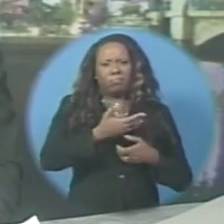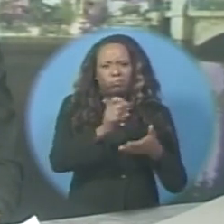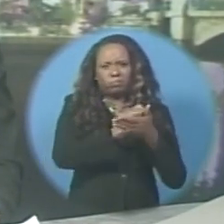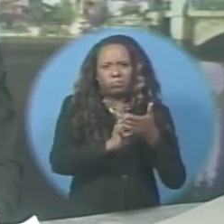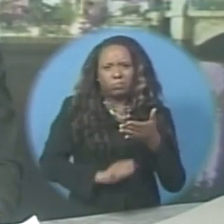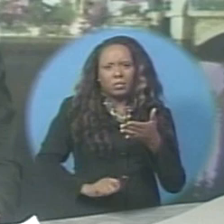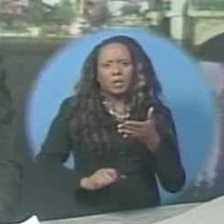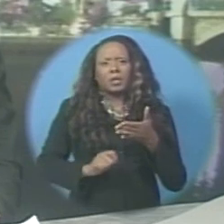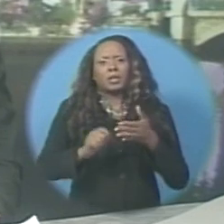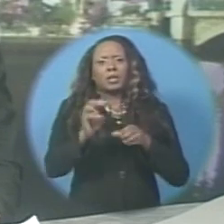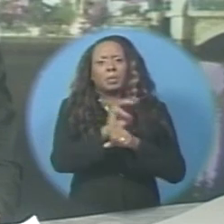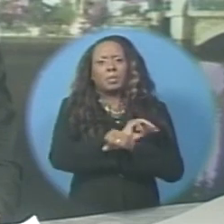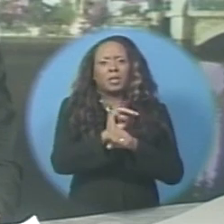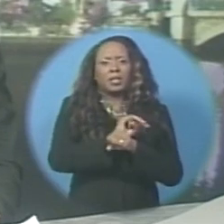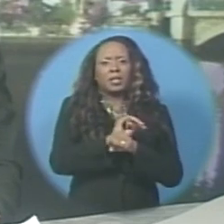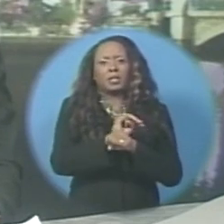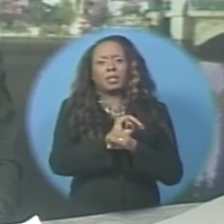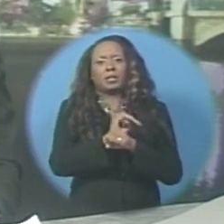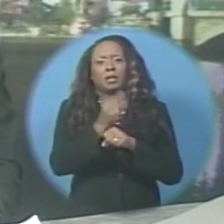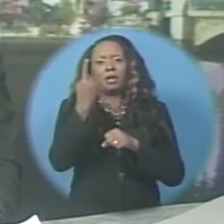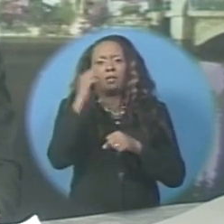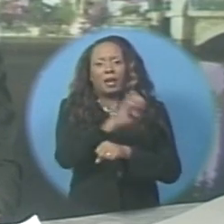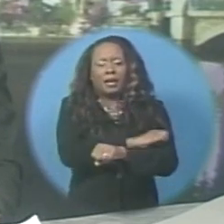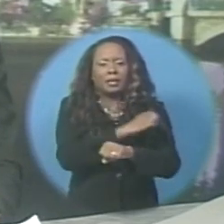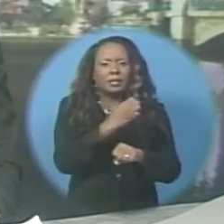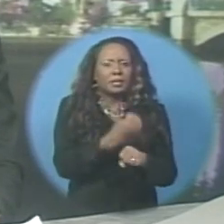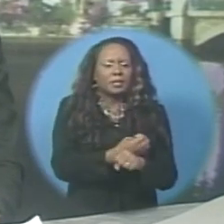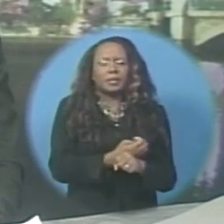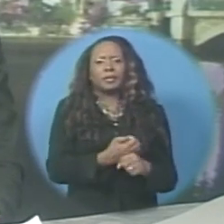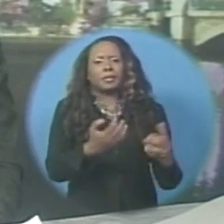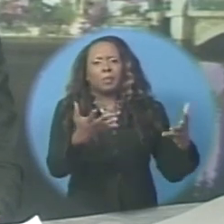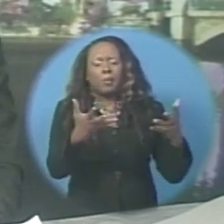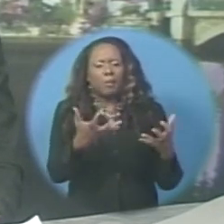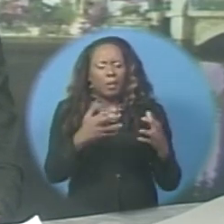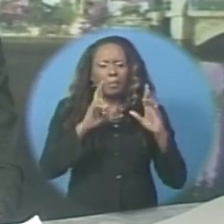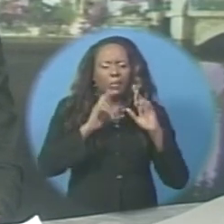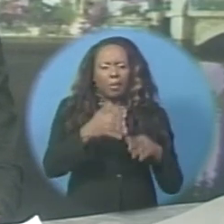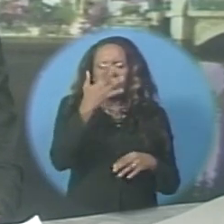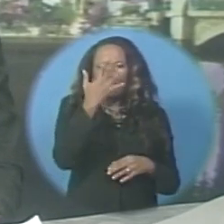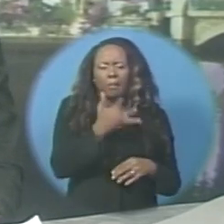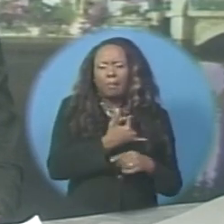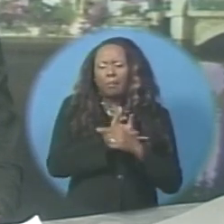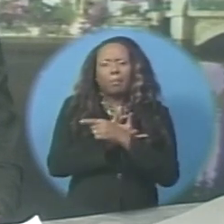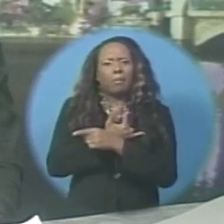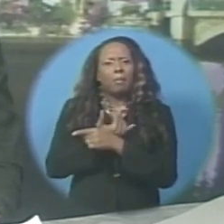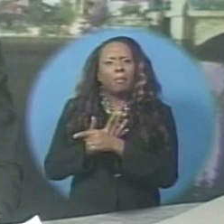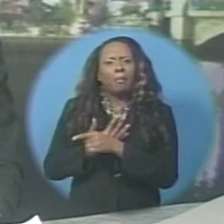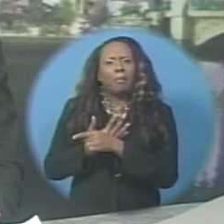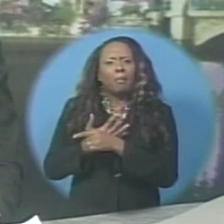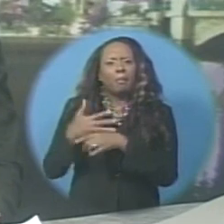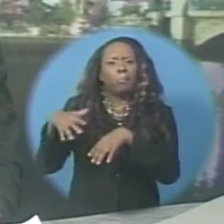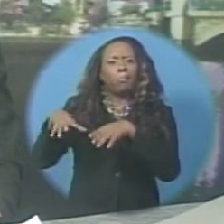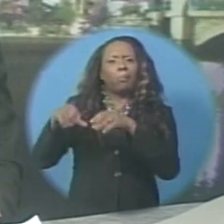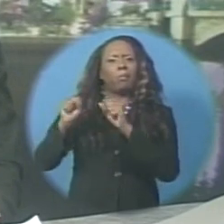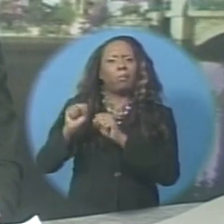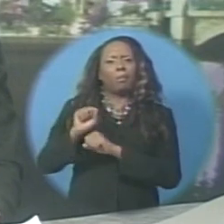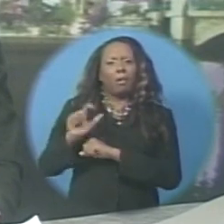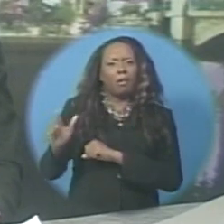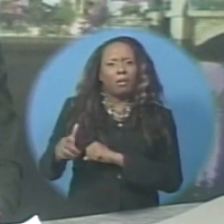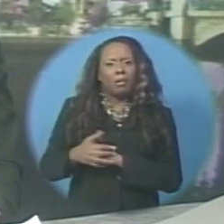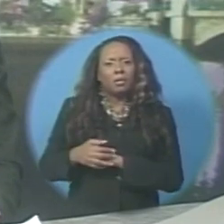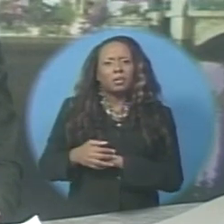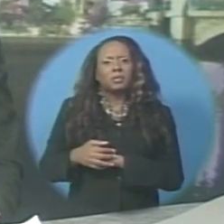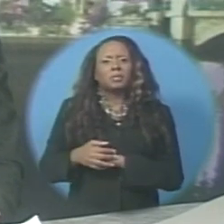Energy and has not received any response thus far. Additionally, the Rubis Caribbean CEO says his company expects